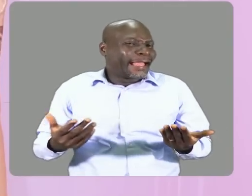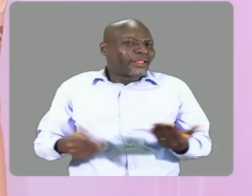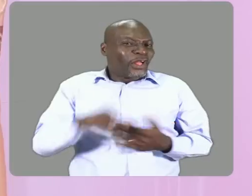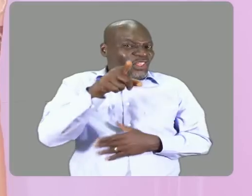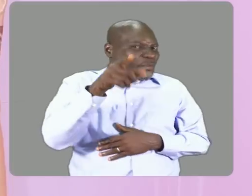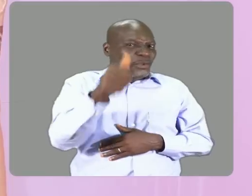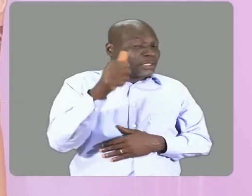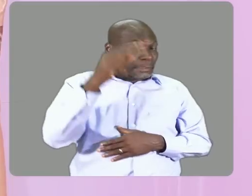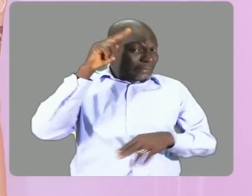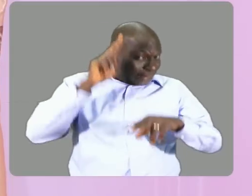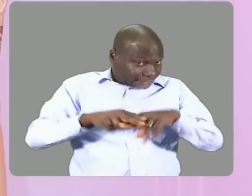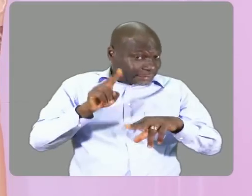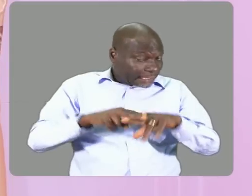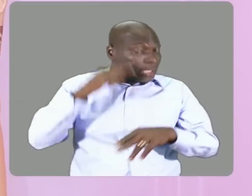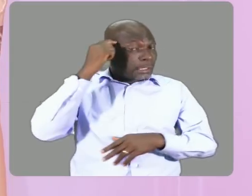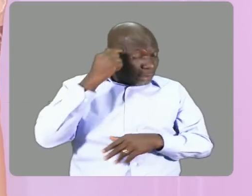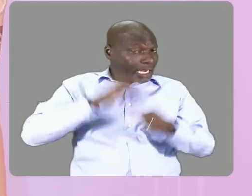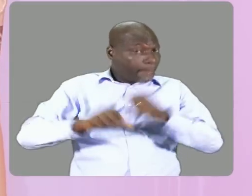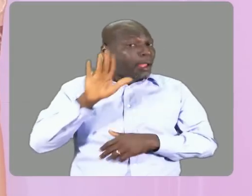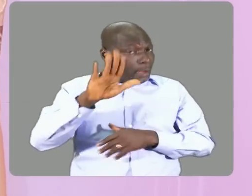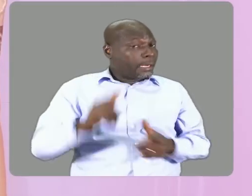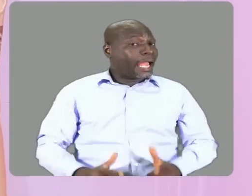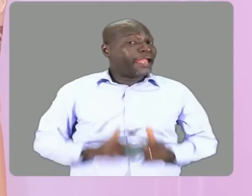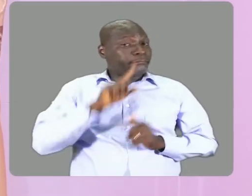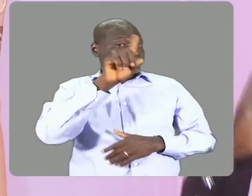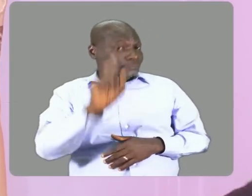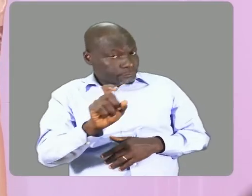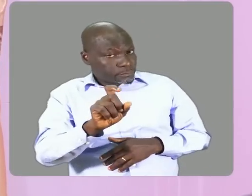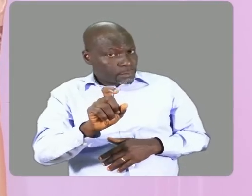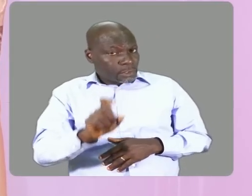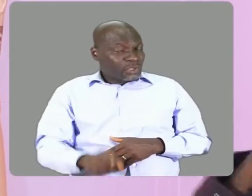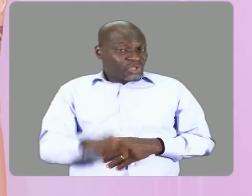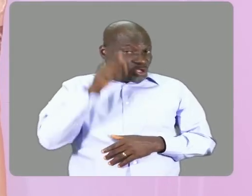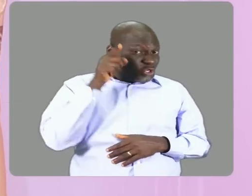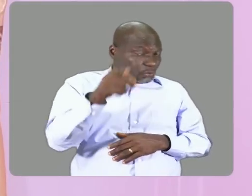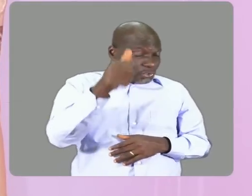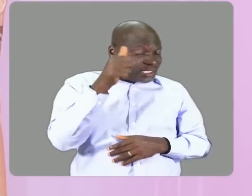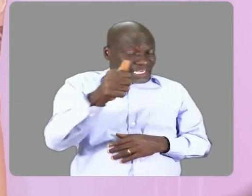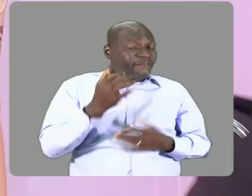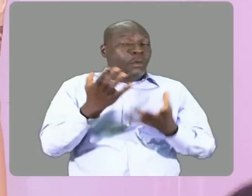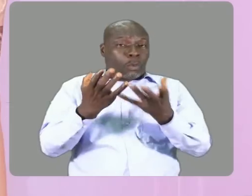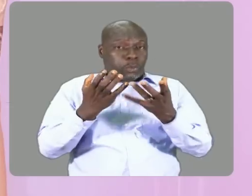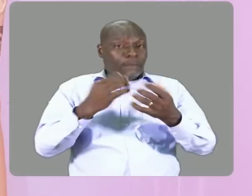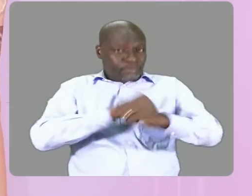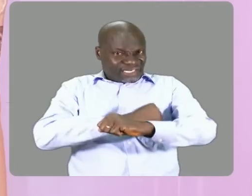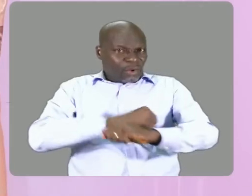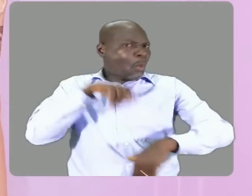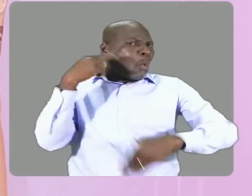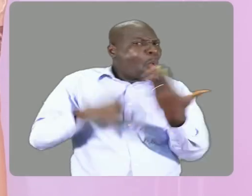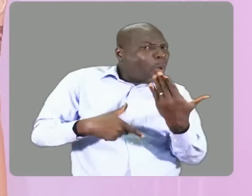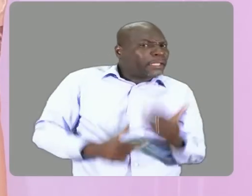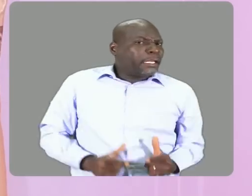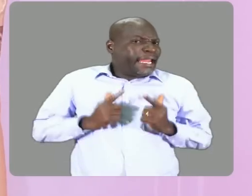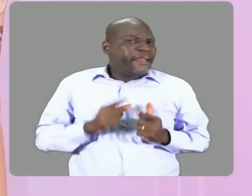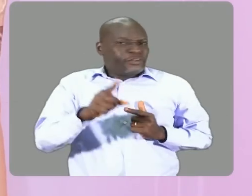Wo ankasa watna se wa dwen wa bra bo ho. Wa wo mu na wo so pe protection no. Abrabo ben ana wo bo